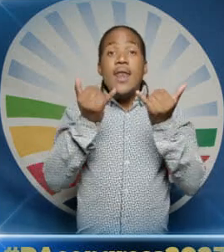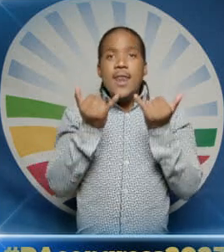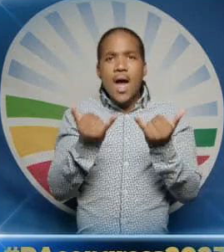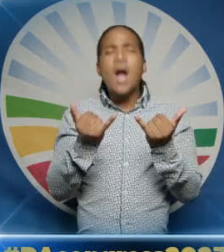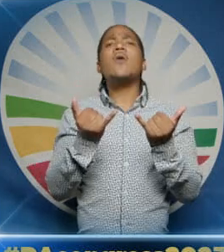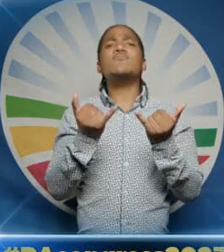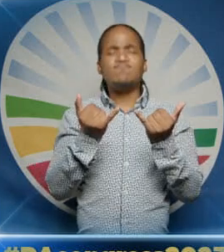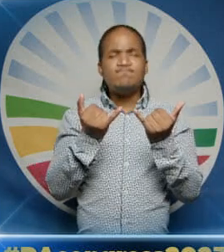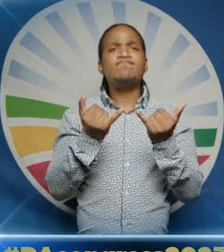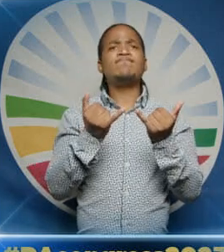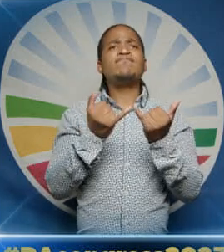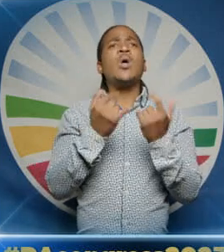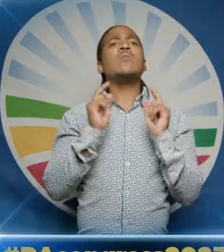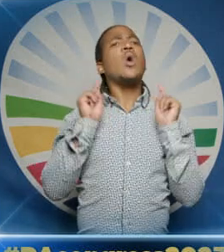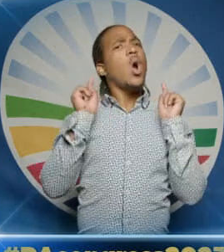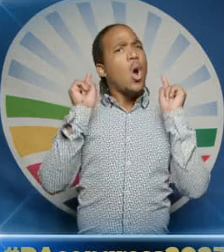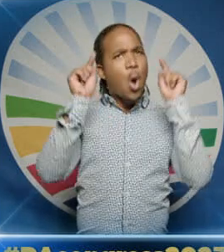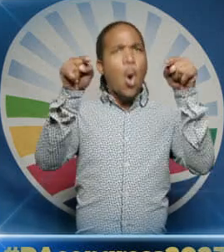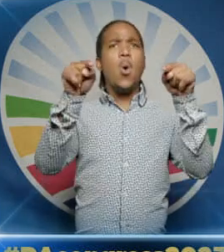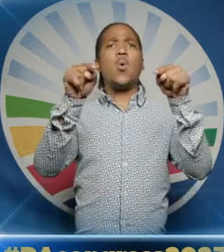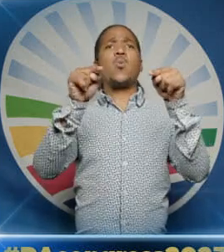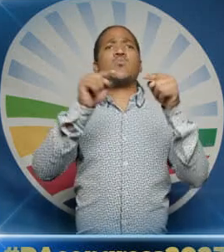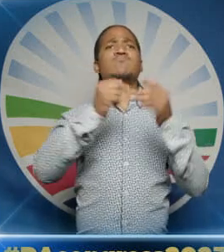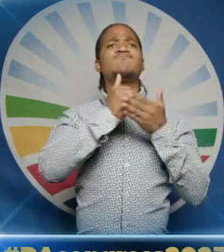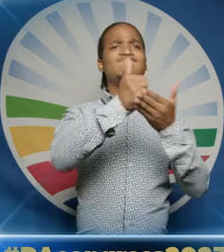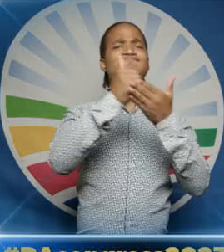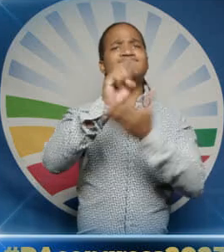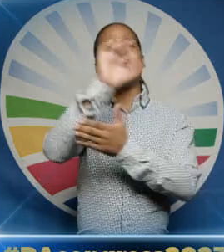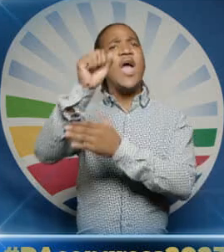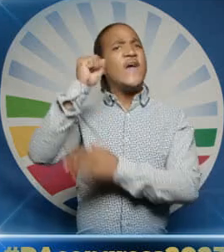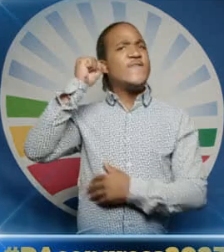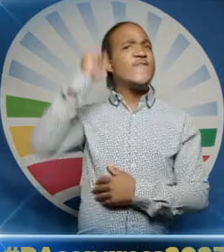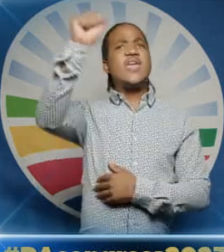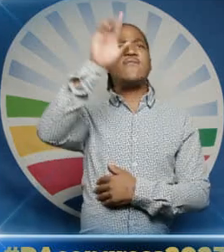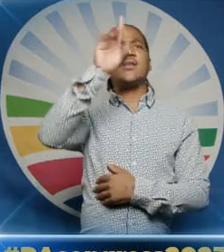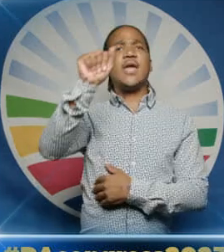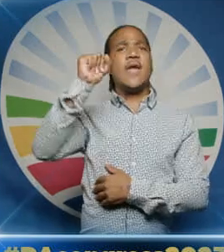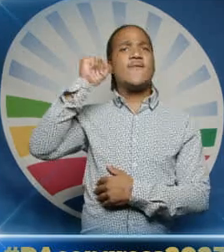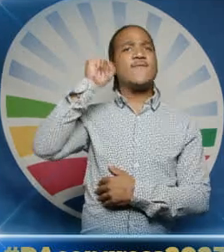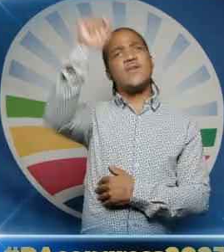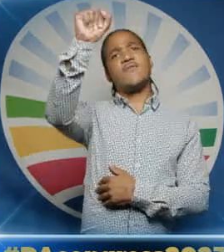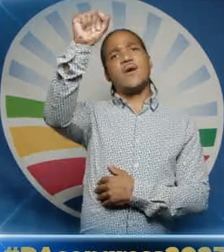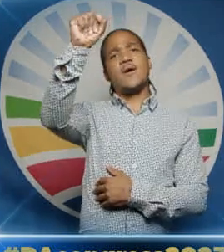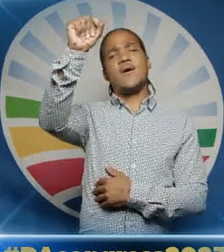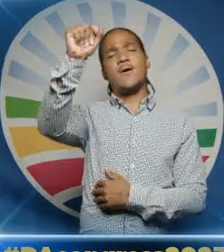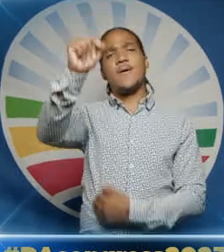let's do our bit to save South Africa. Viva DA, viva!